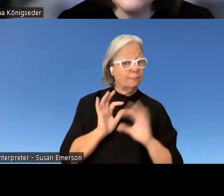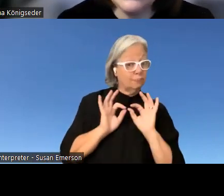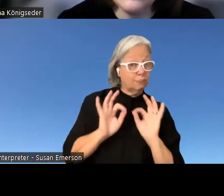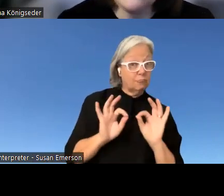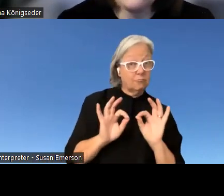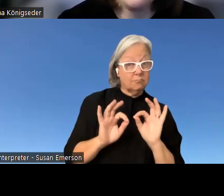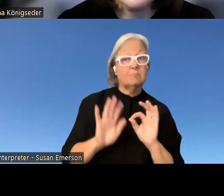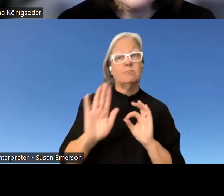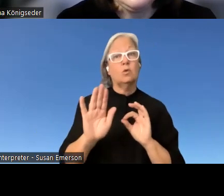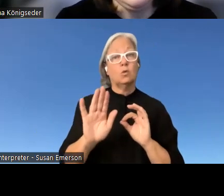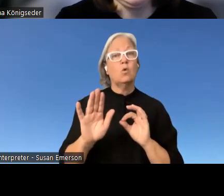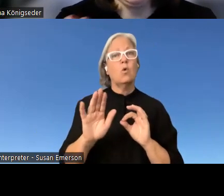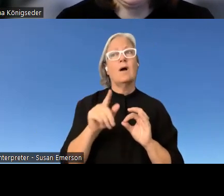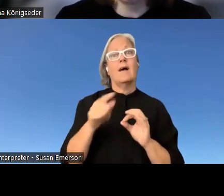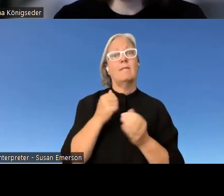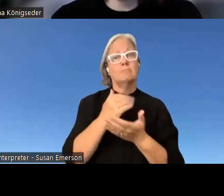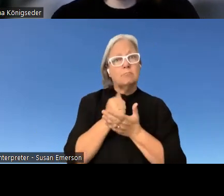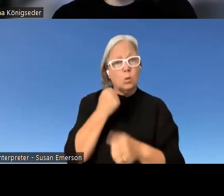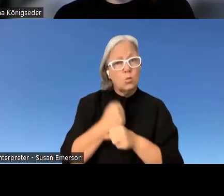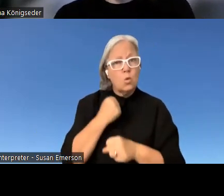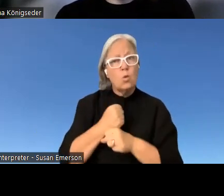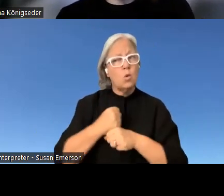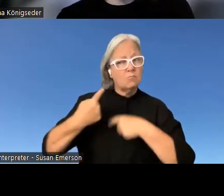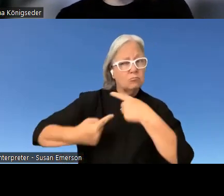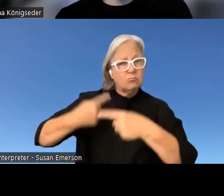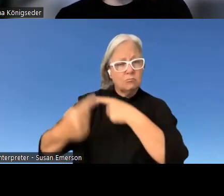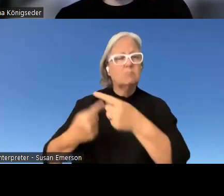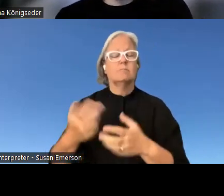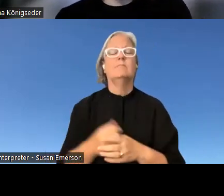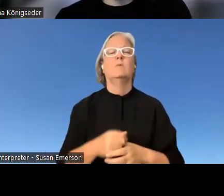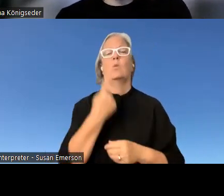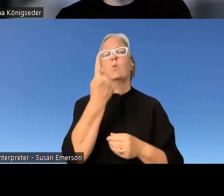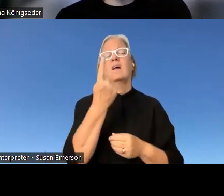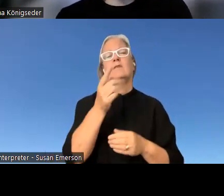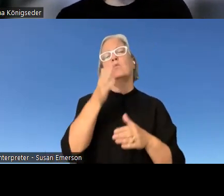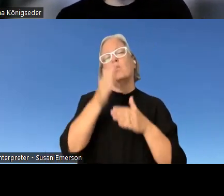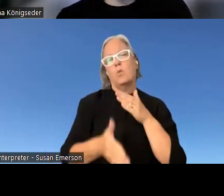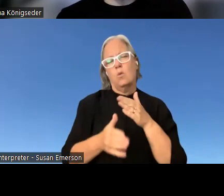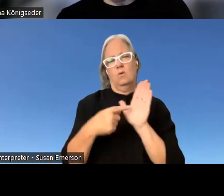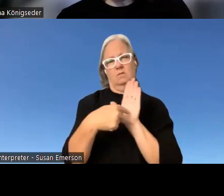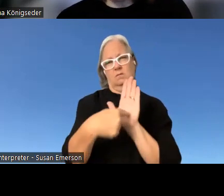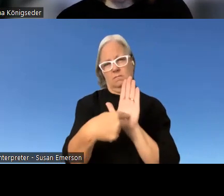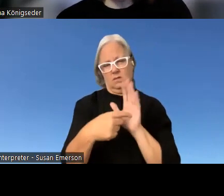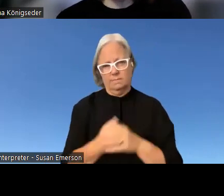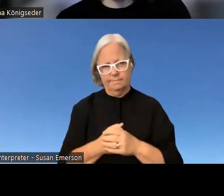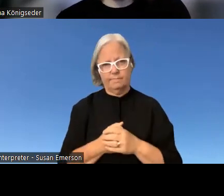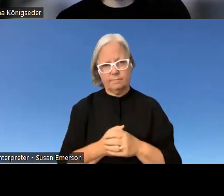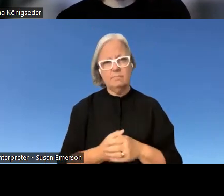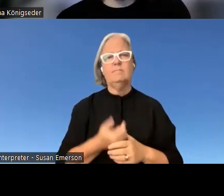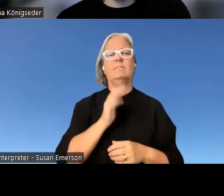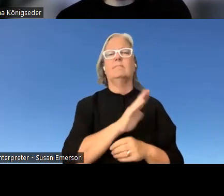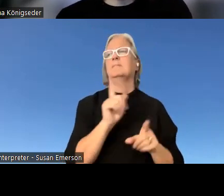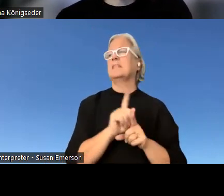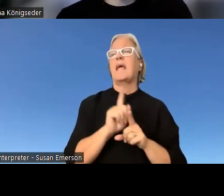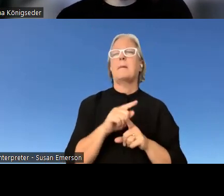and retention. As last examples, I would like to talk about entrepreneurship and microfinancing, which is